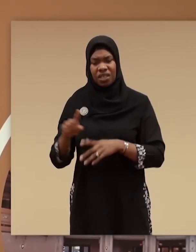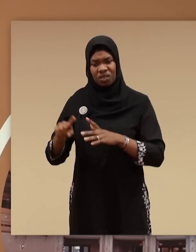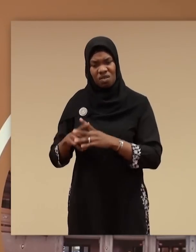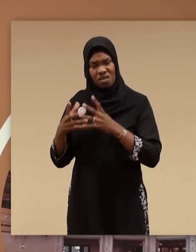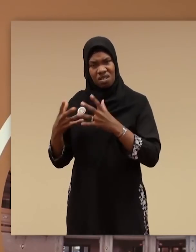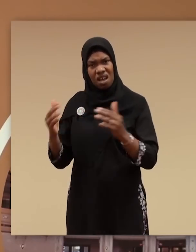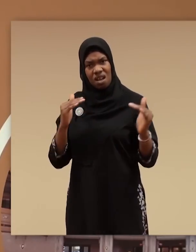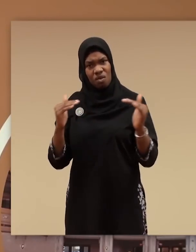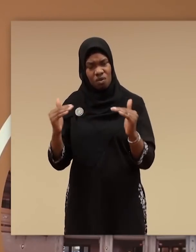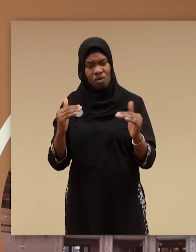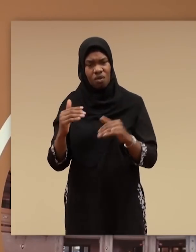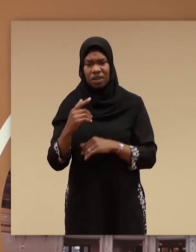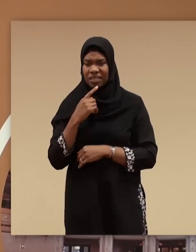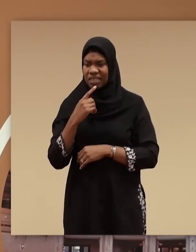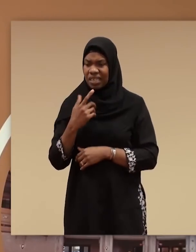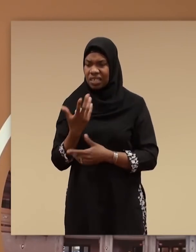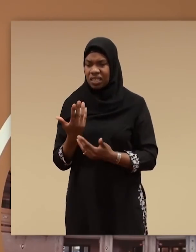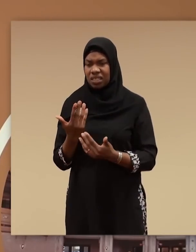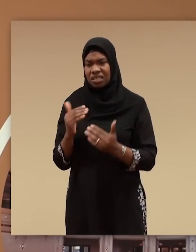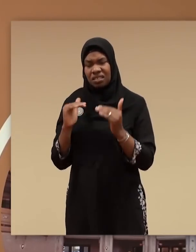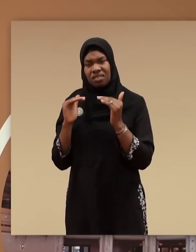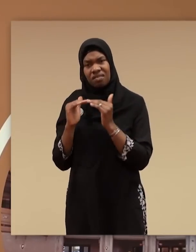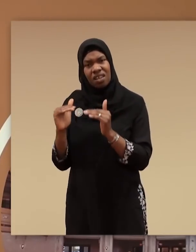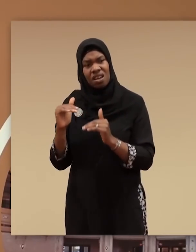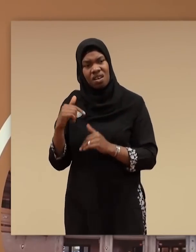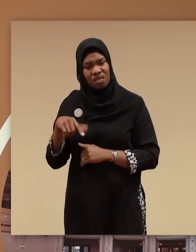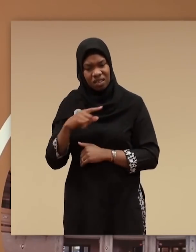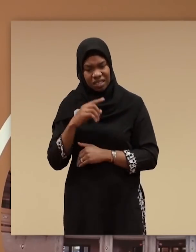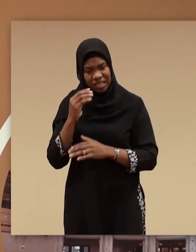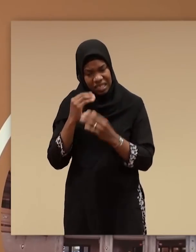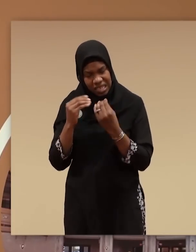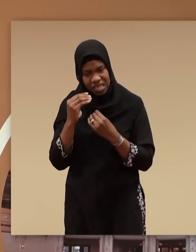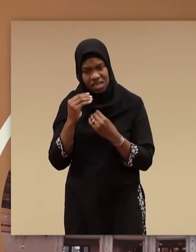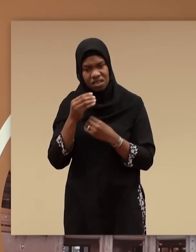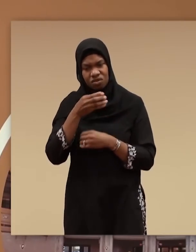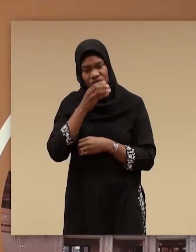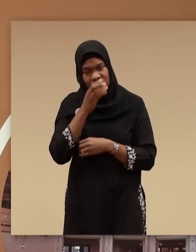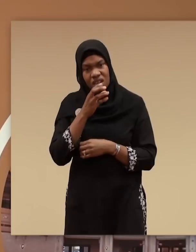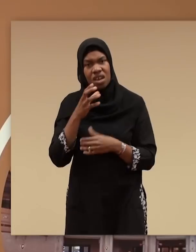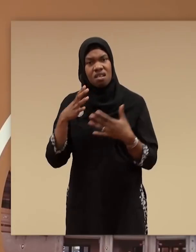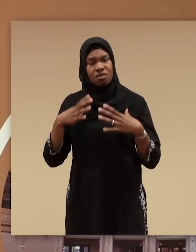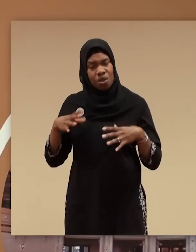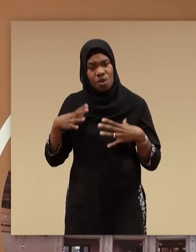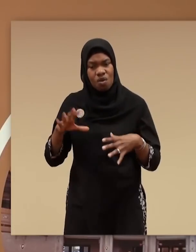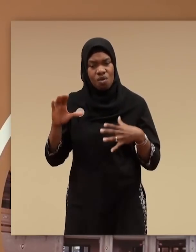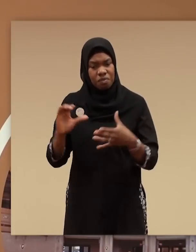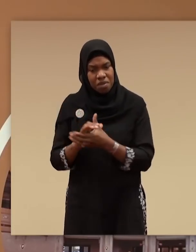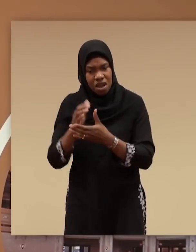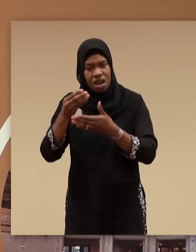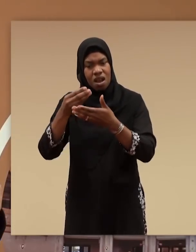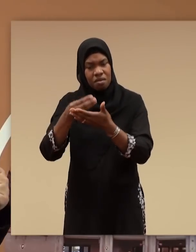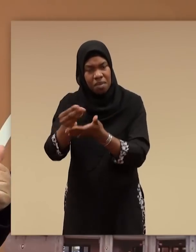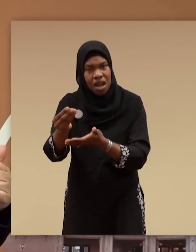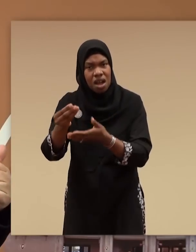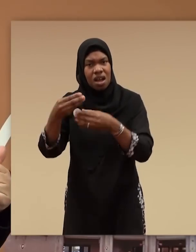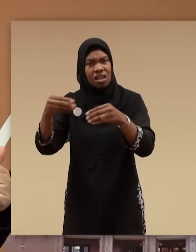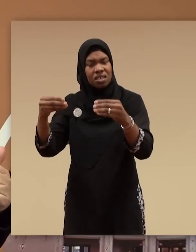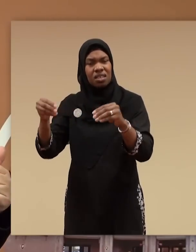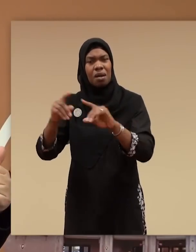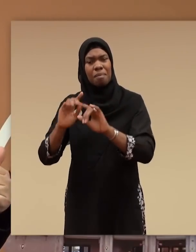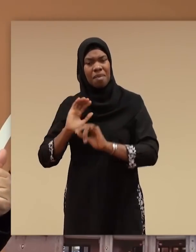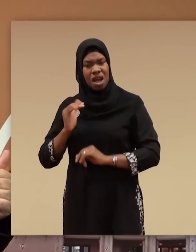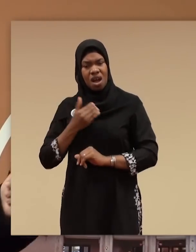to eat and drink and get dressed and buy and sell and get married? And our fellow